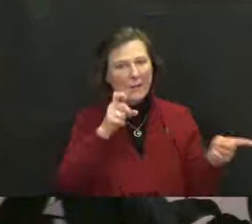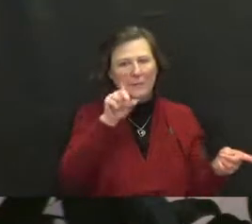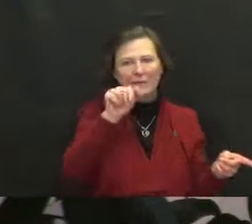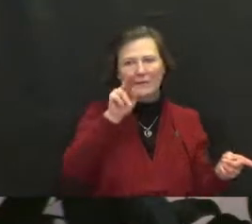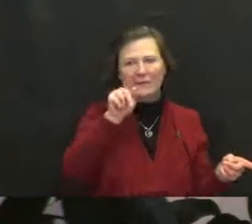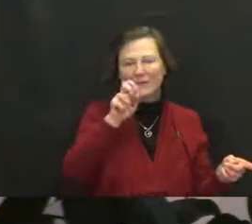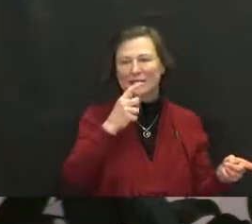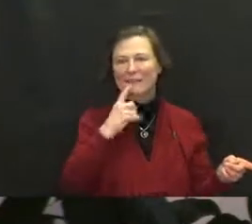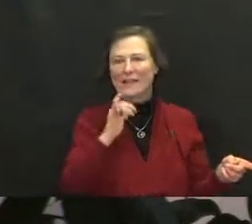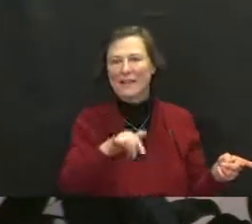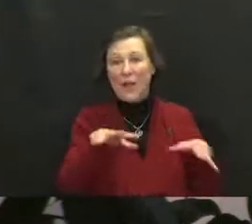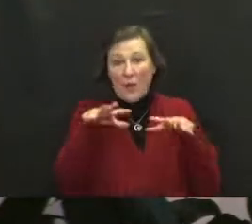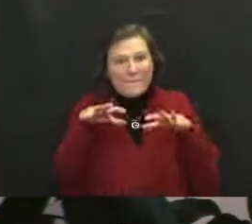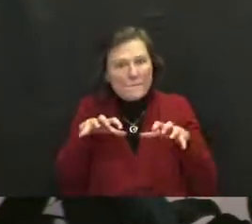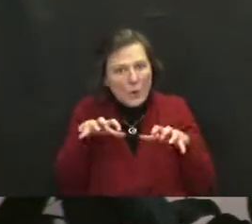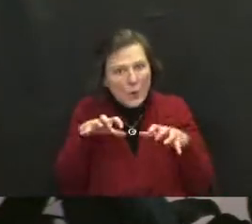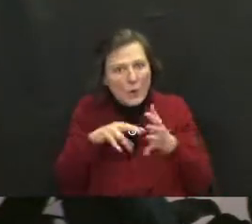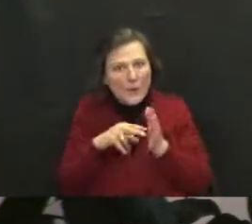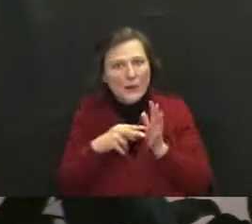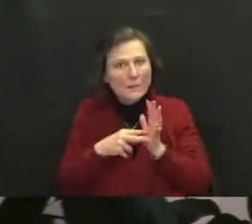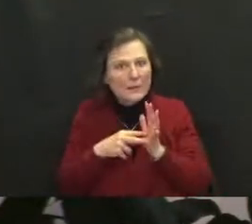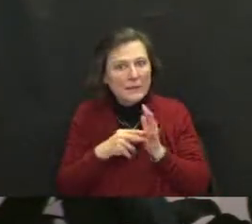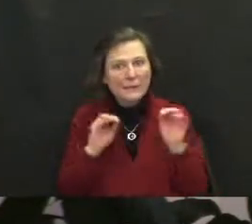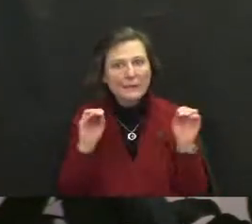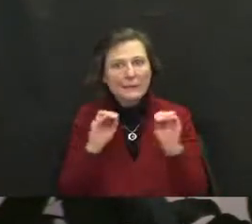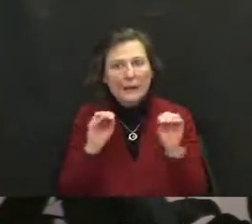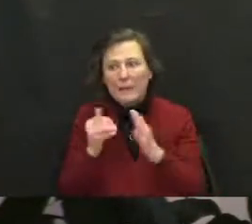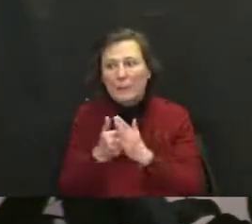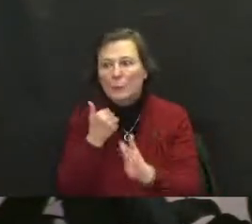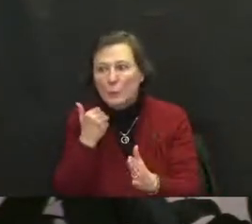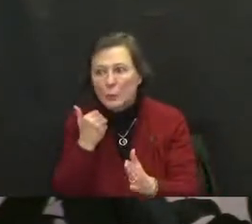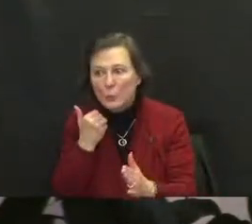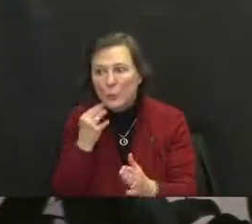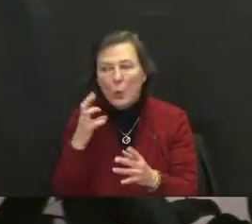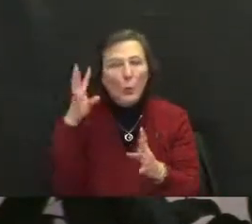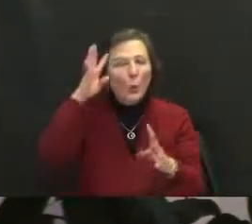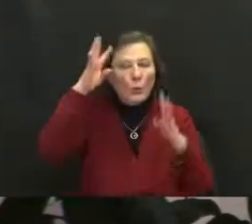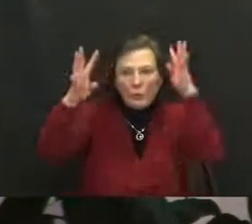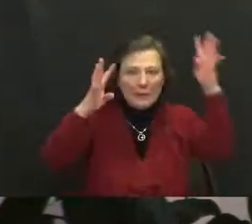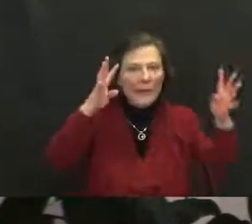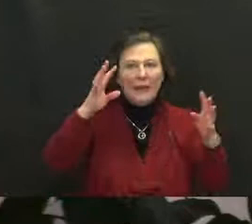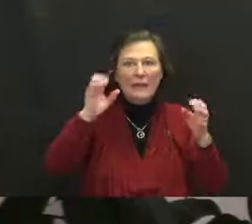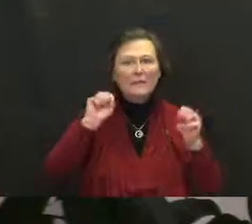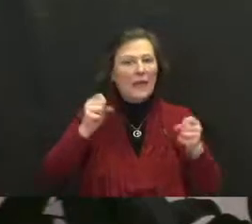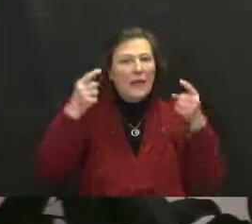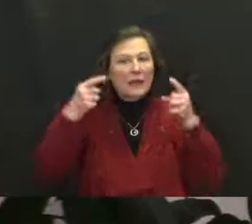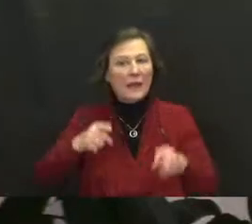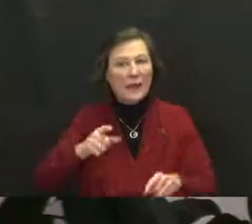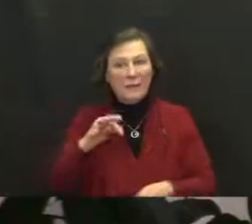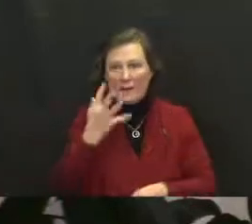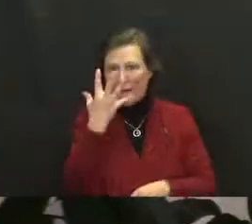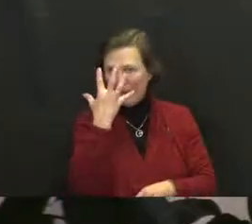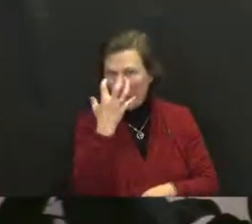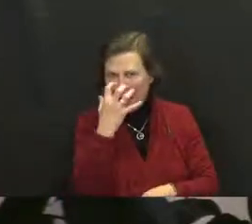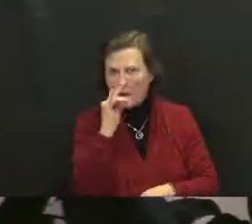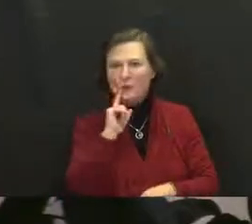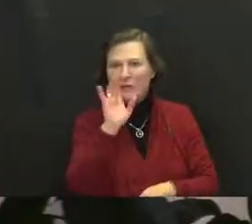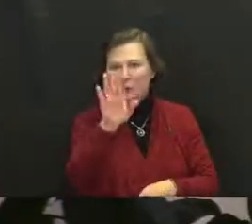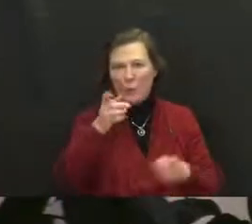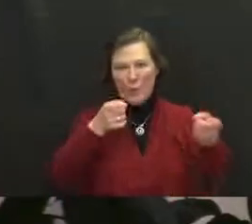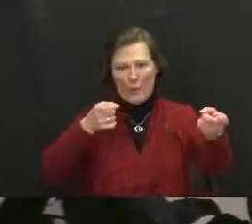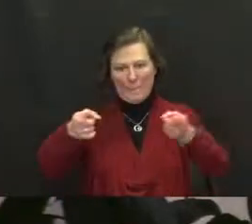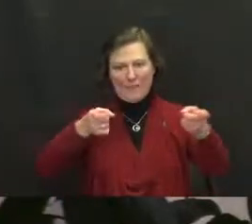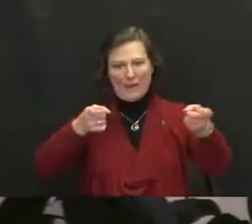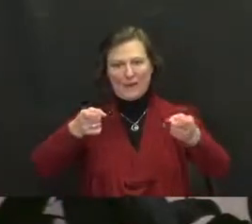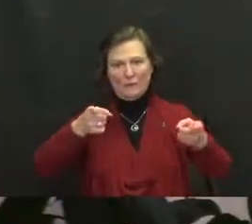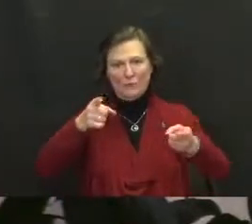Being frozen means that nothing new or creative can happen. When anger becomes your master, you're just